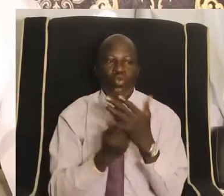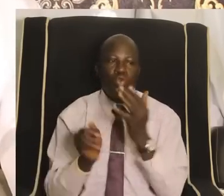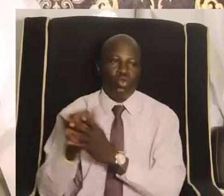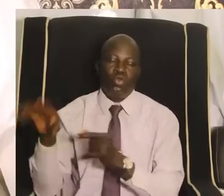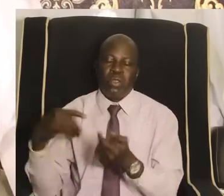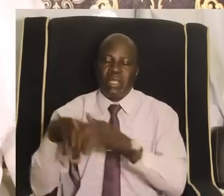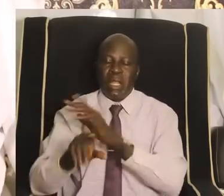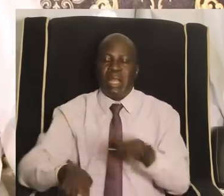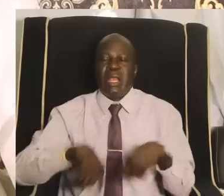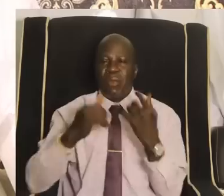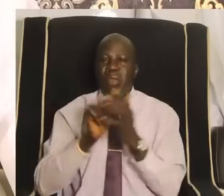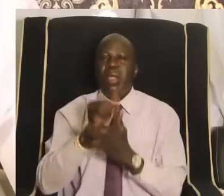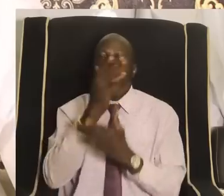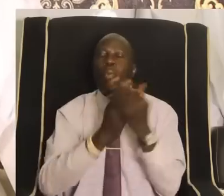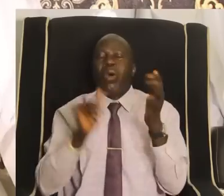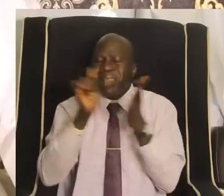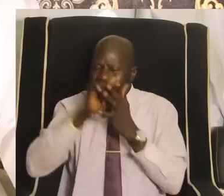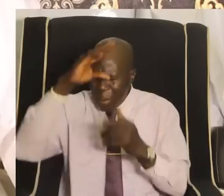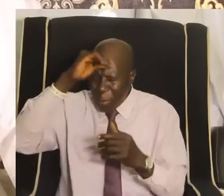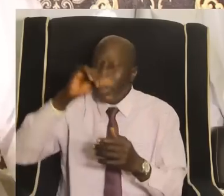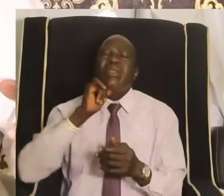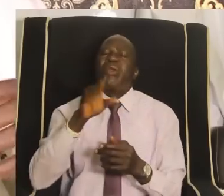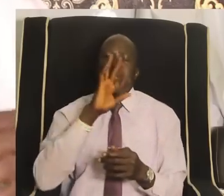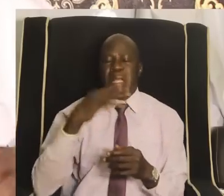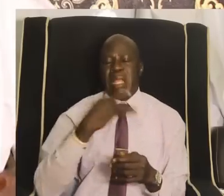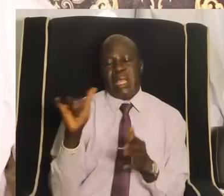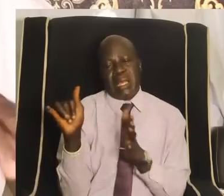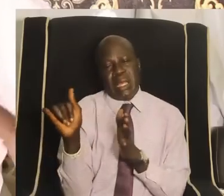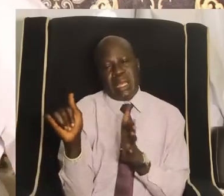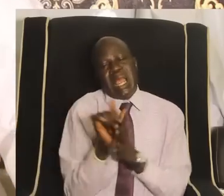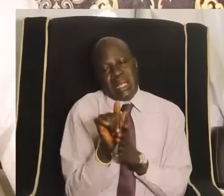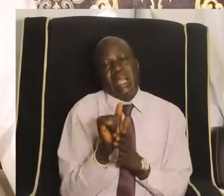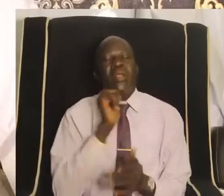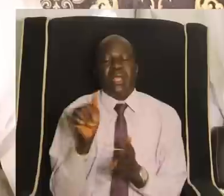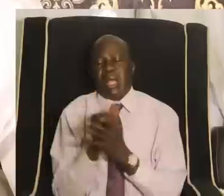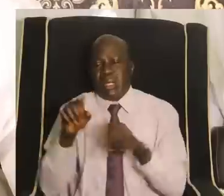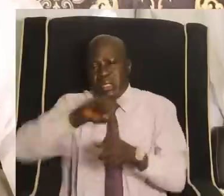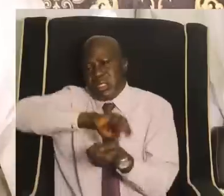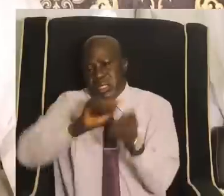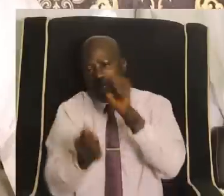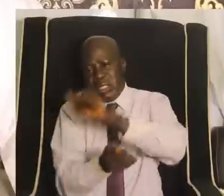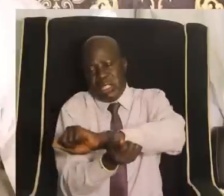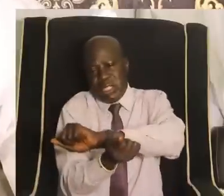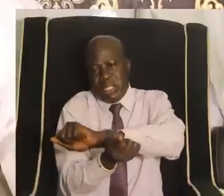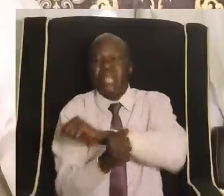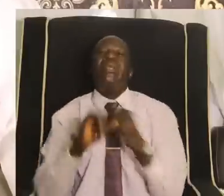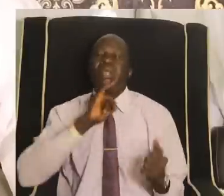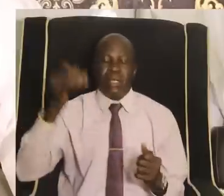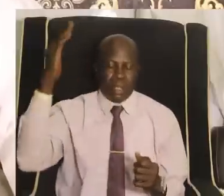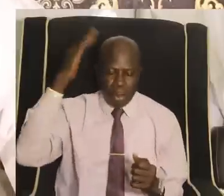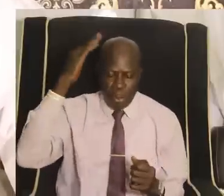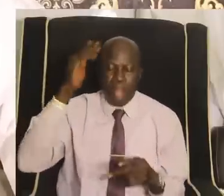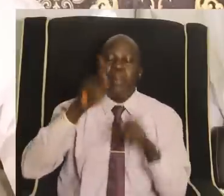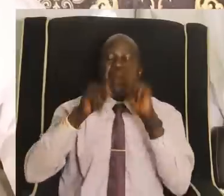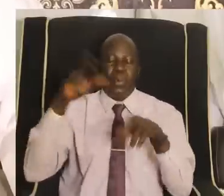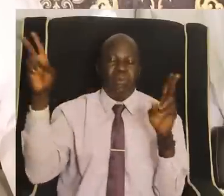doing something extraordinary. Àmọ́ tarakunrin ò rí bẹ́ẹ̀. But this man case is not like. Wọ́n ti pààrọ̀ ọpọlọ ẹ̀. They've changed his brain. Ayé mọ̀ lé o.